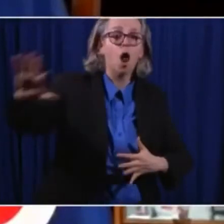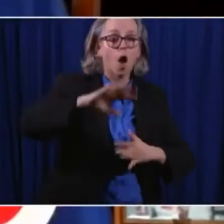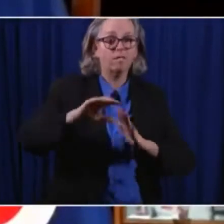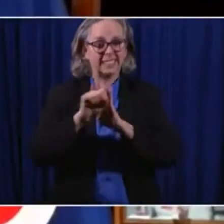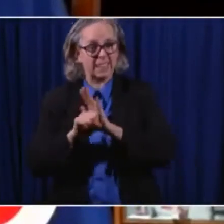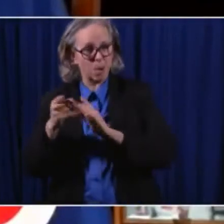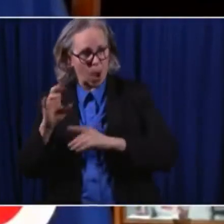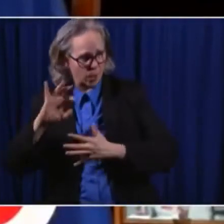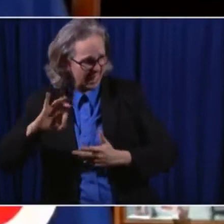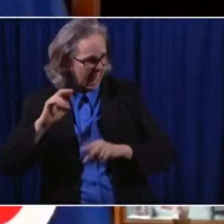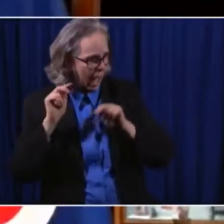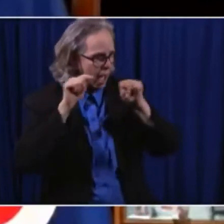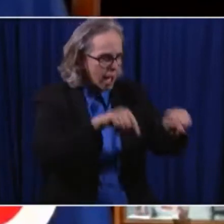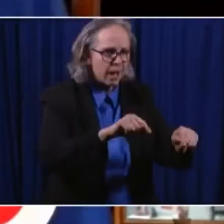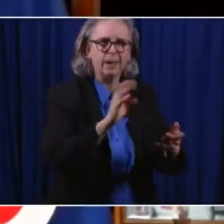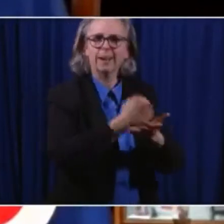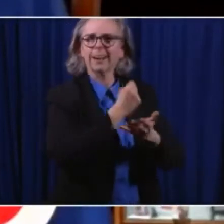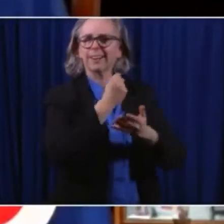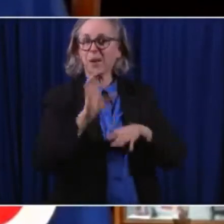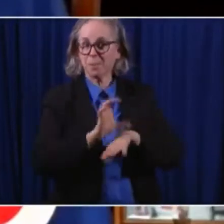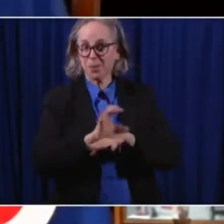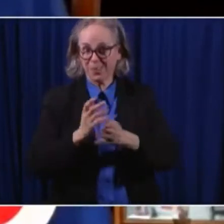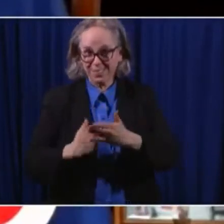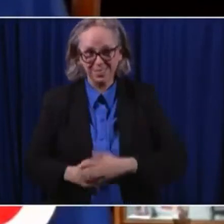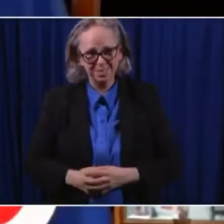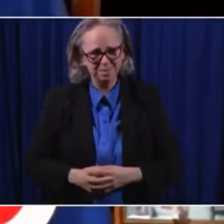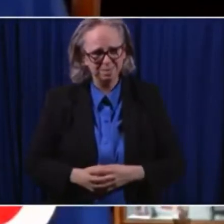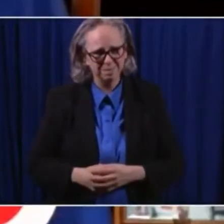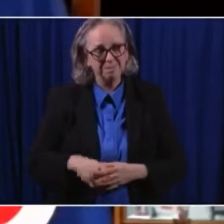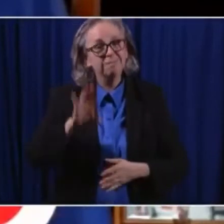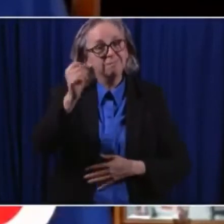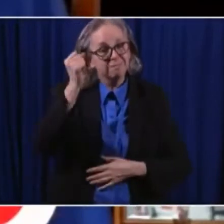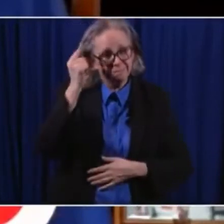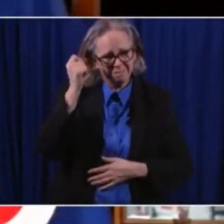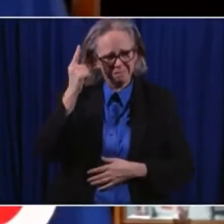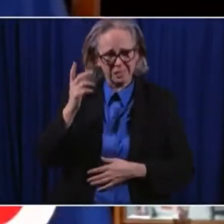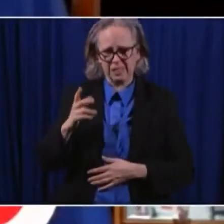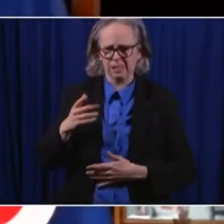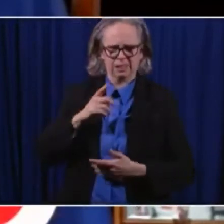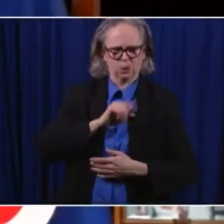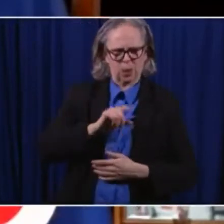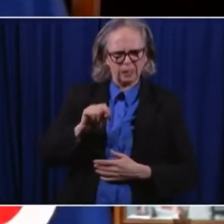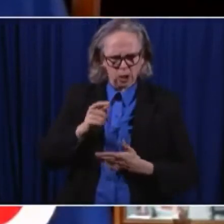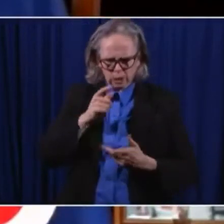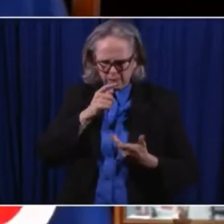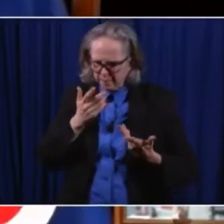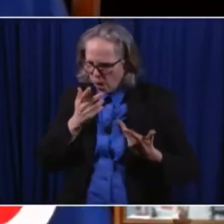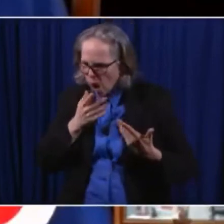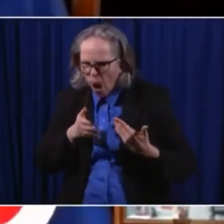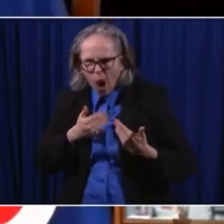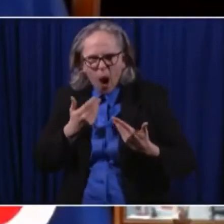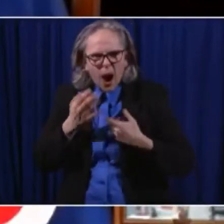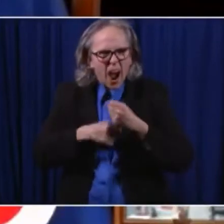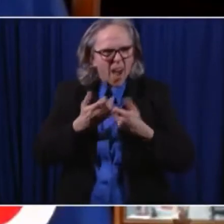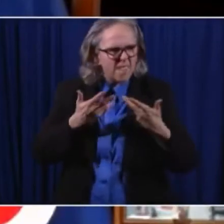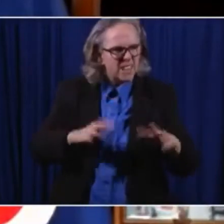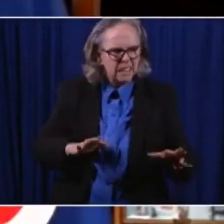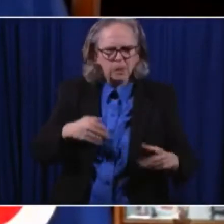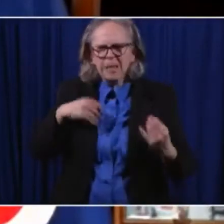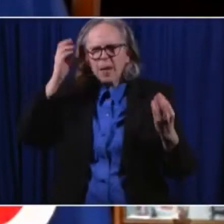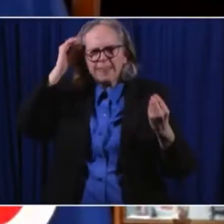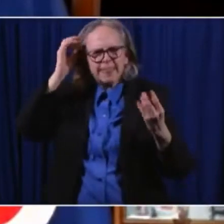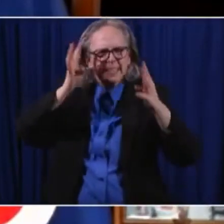some thoughts as we enter the end of the year here. We're talking about training, we're talking about digital divide, we're talking about ways that people can help. This is just one of them.